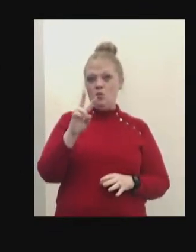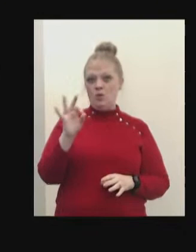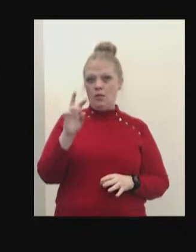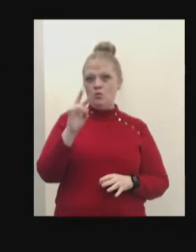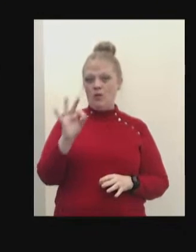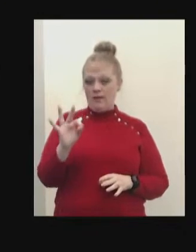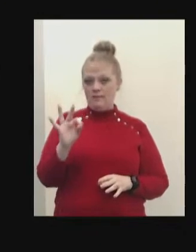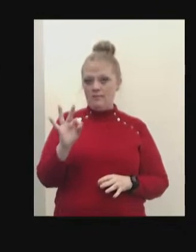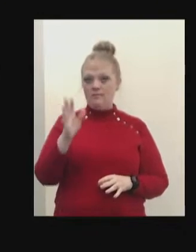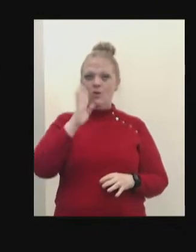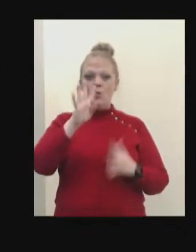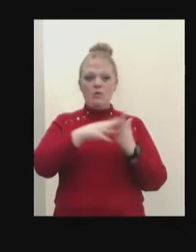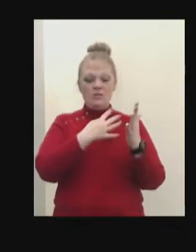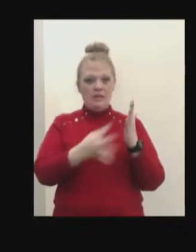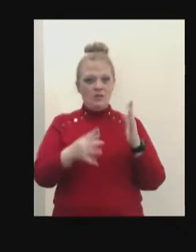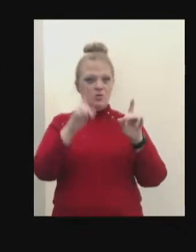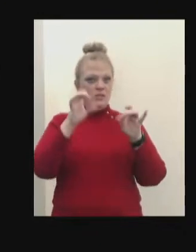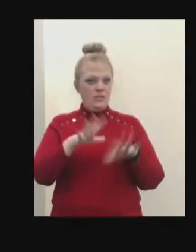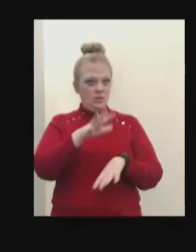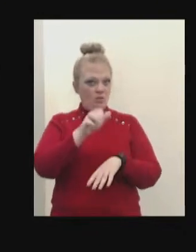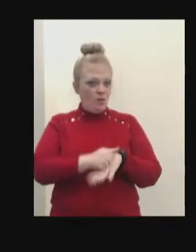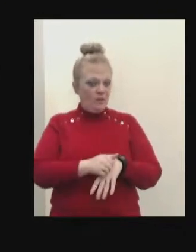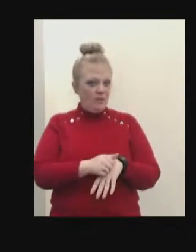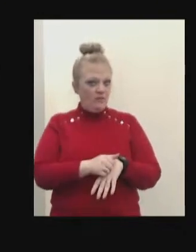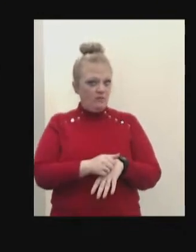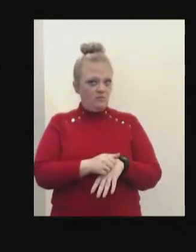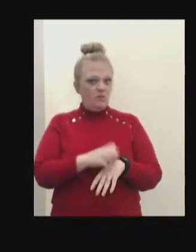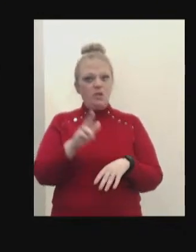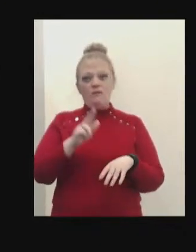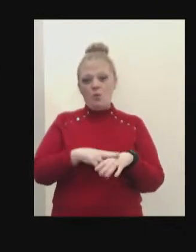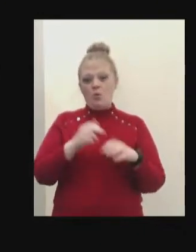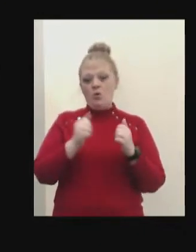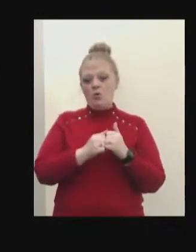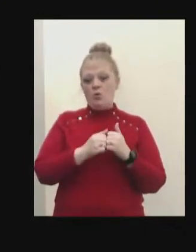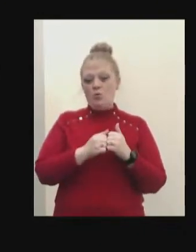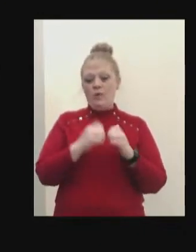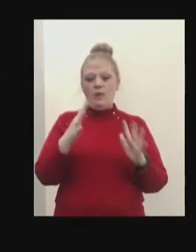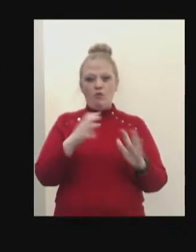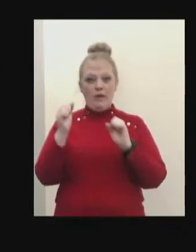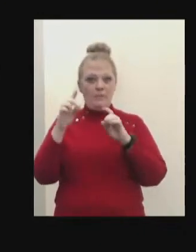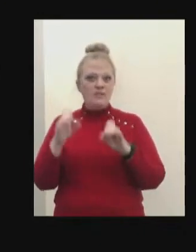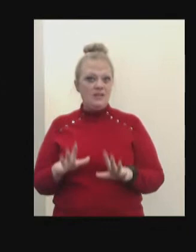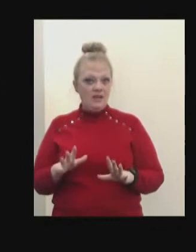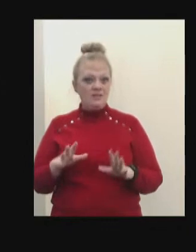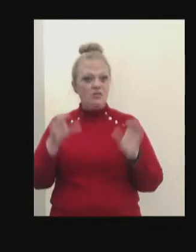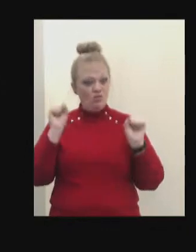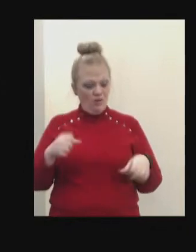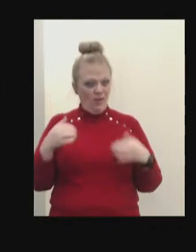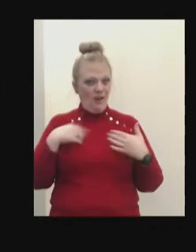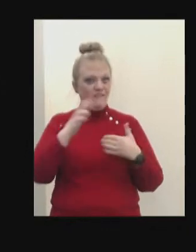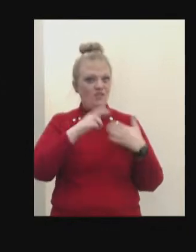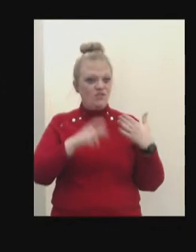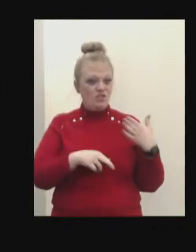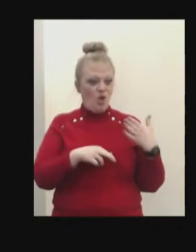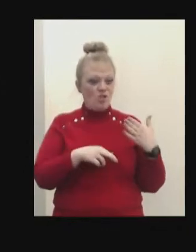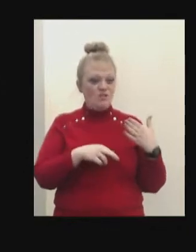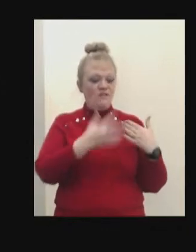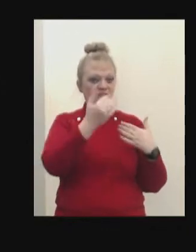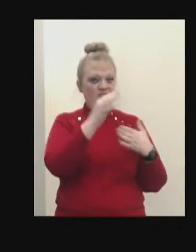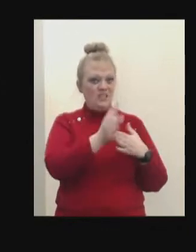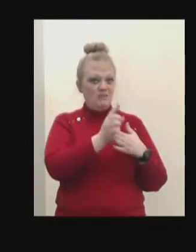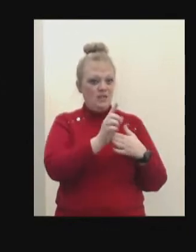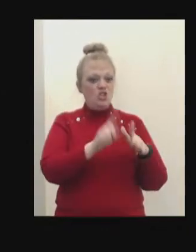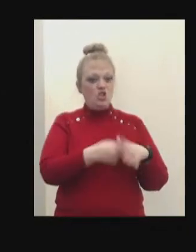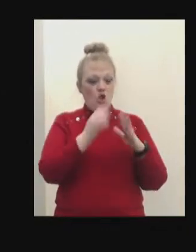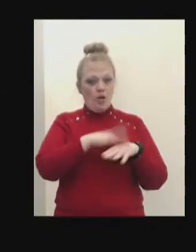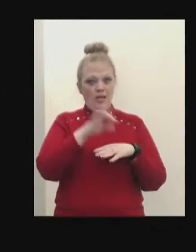will schedule testing with, of course, the Abbott ID Now rapid test, so you'll have the results in 15 minutes starting on the 23rd. You can